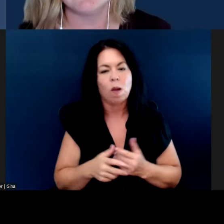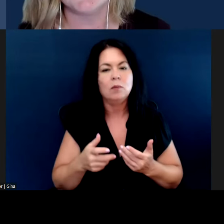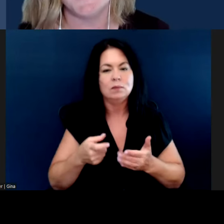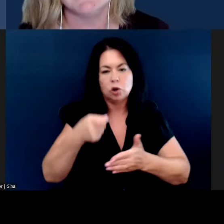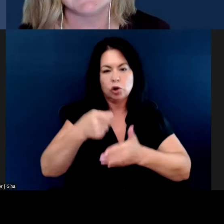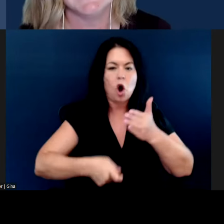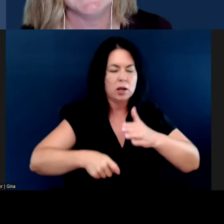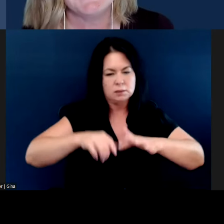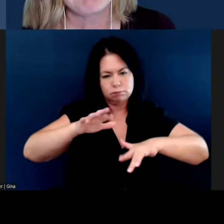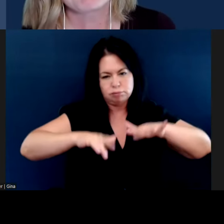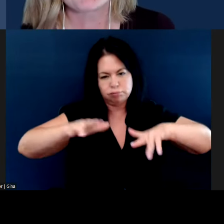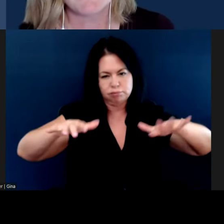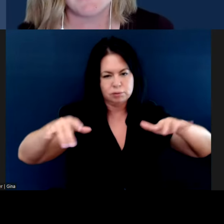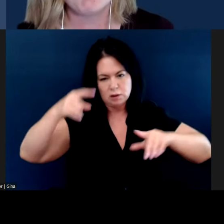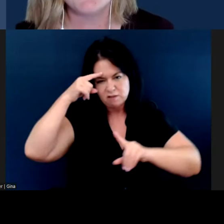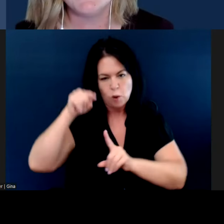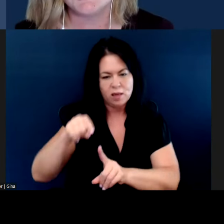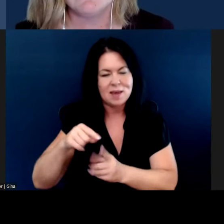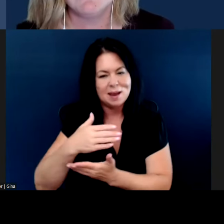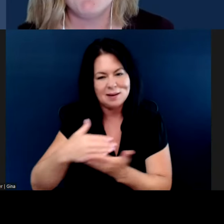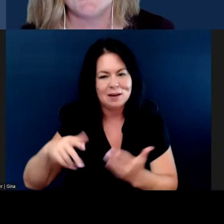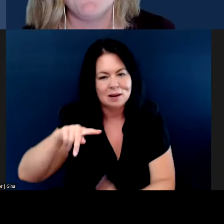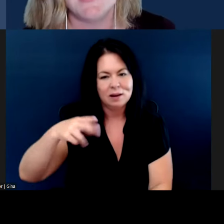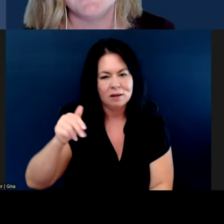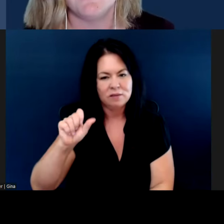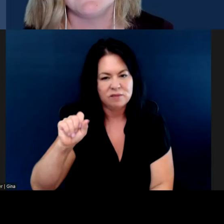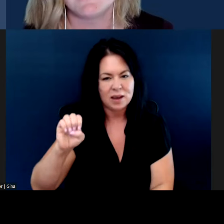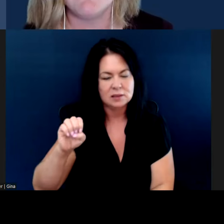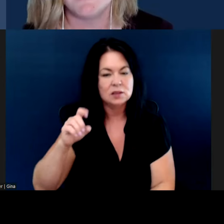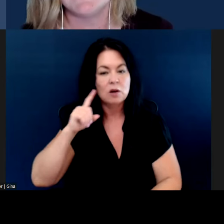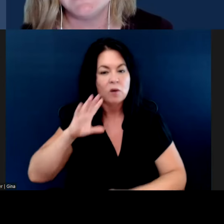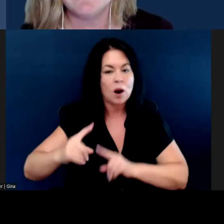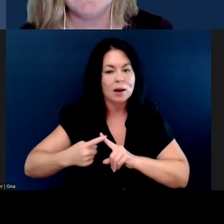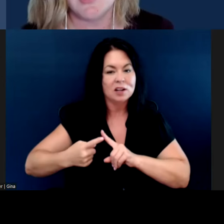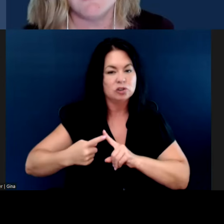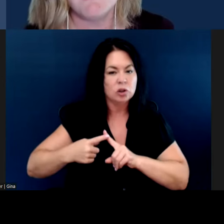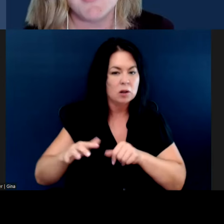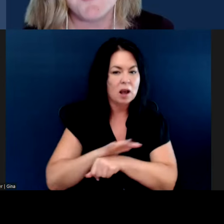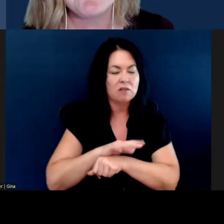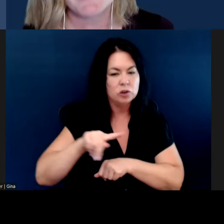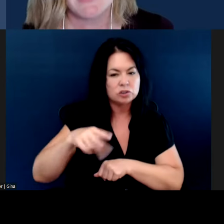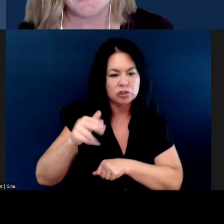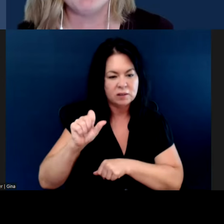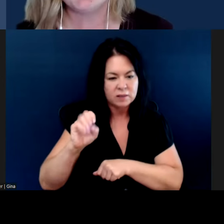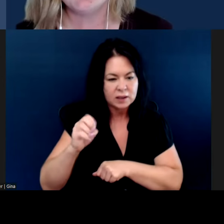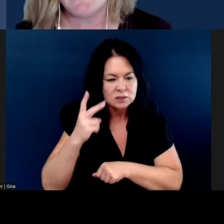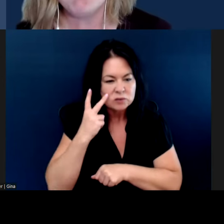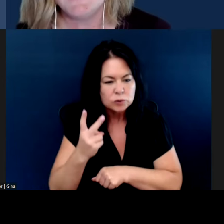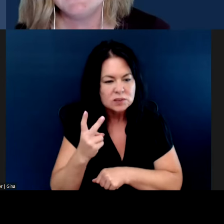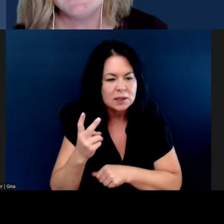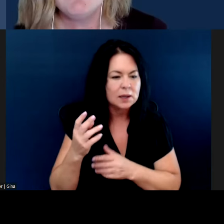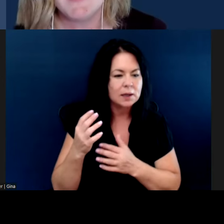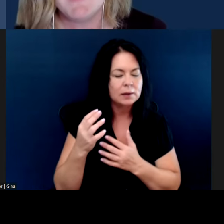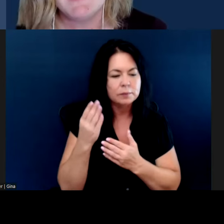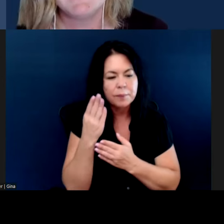widely for this phase. For the initial coverage phase, so it's kind of that teal blue color there. During that